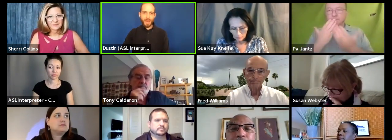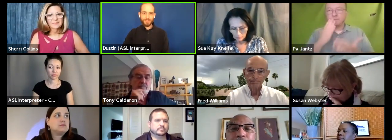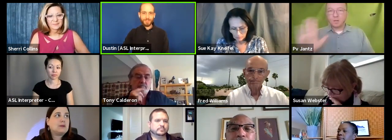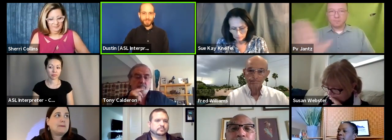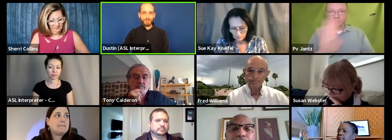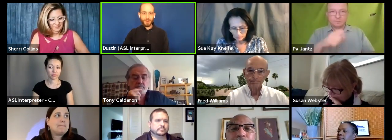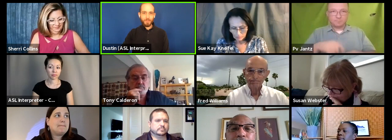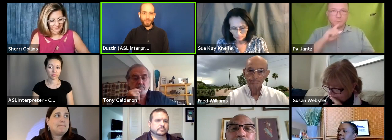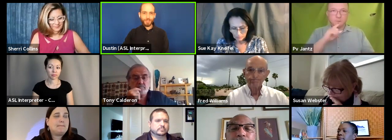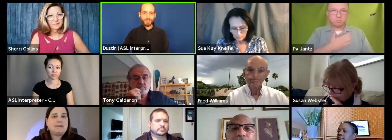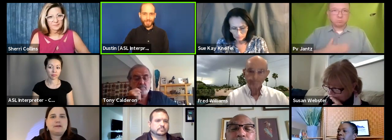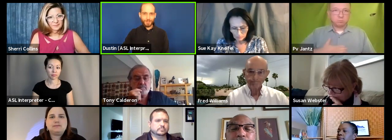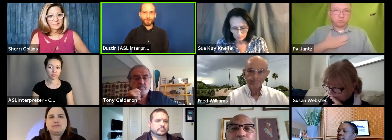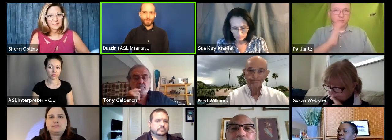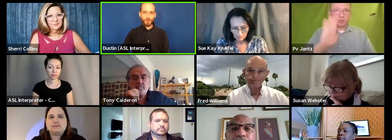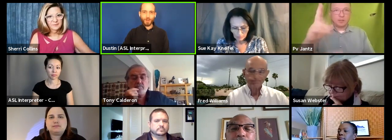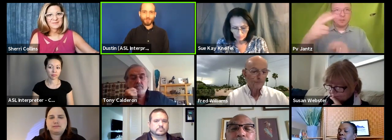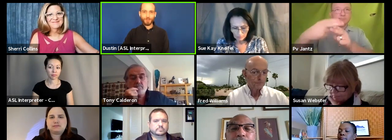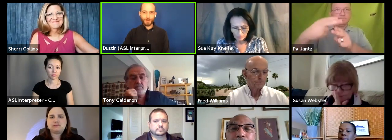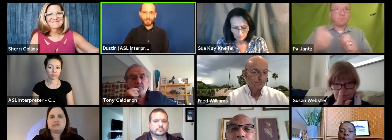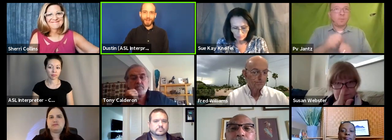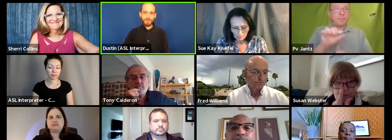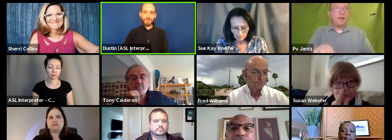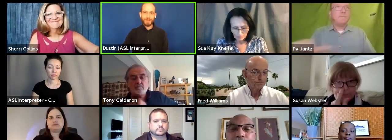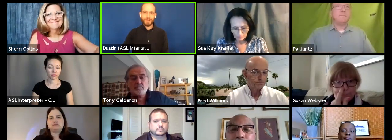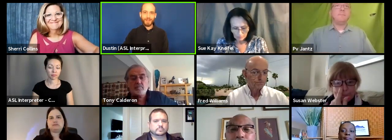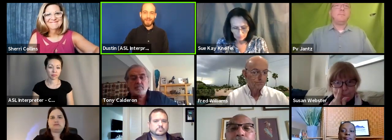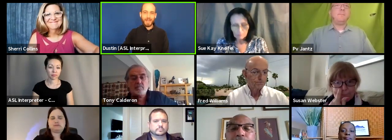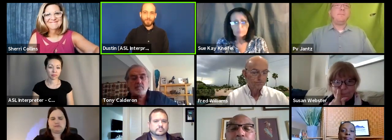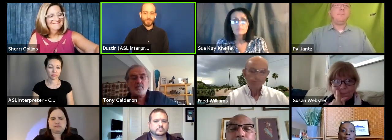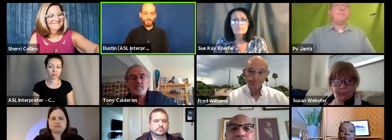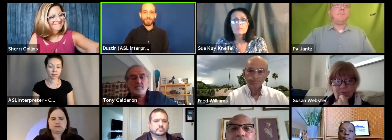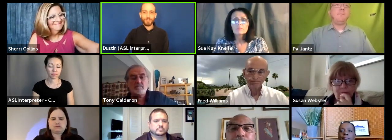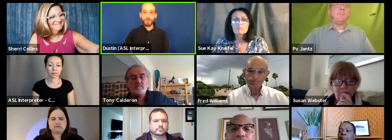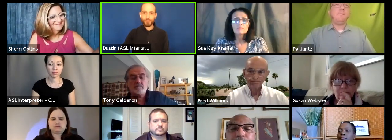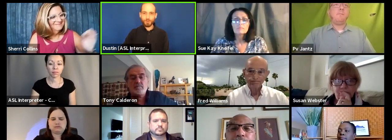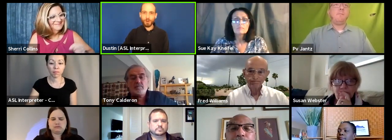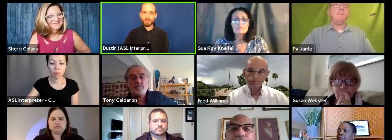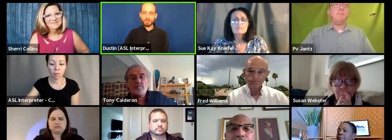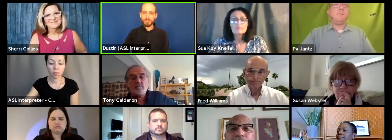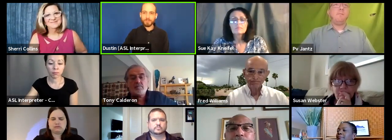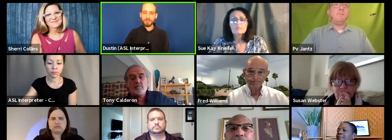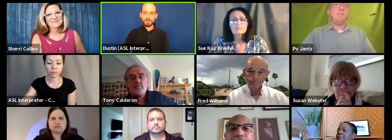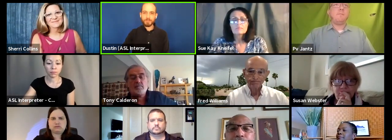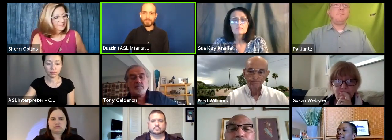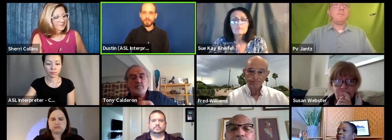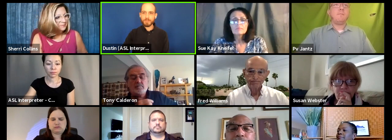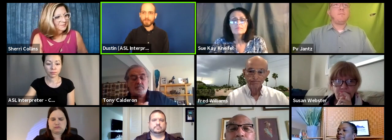Motion passes on the budget. Thank you so much for your time, and I appreciate you doing the roll call.